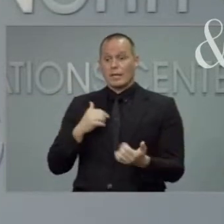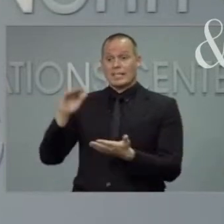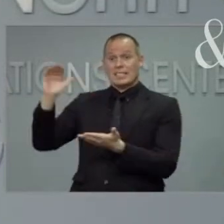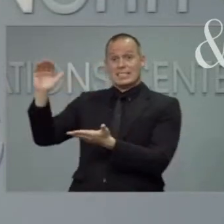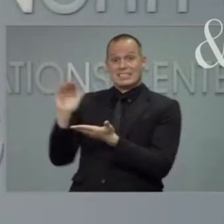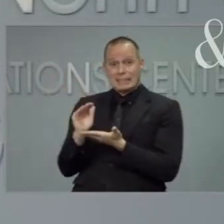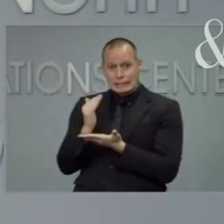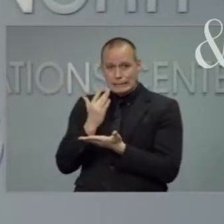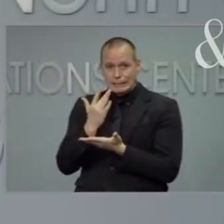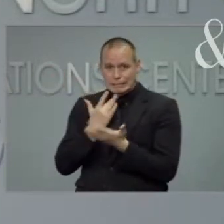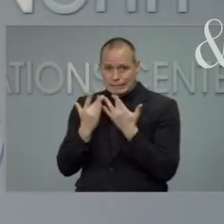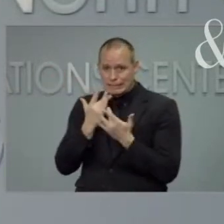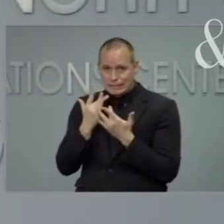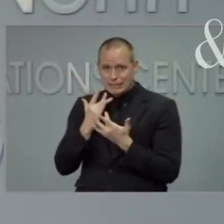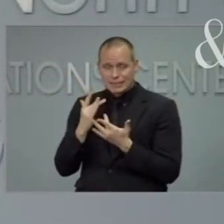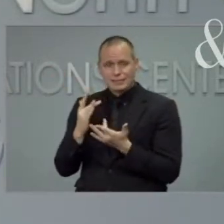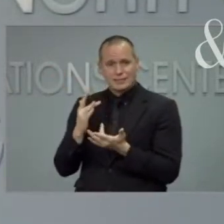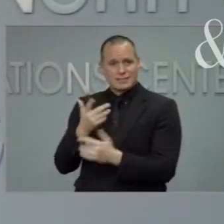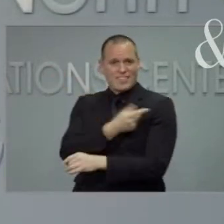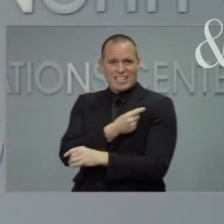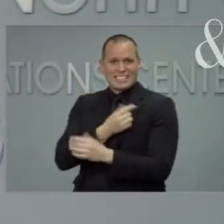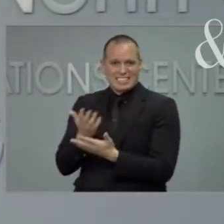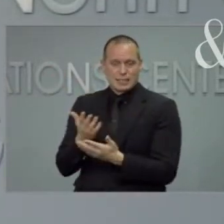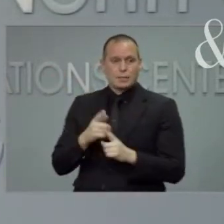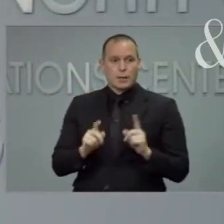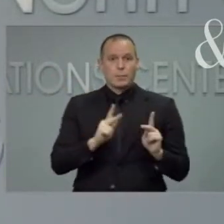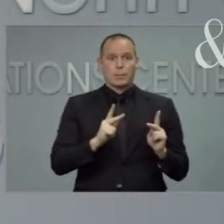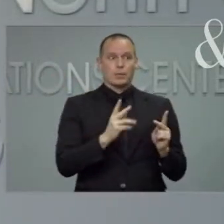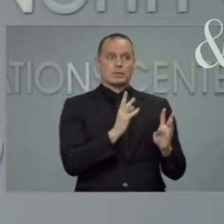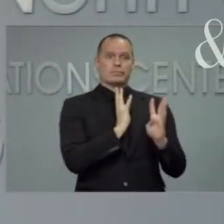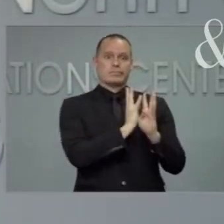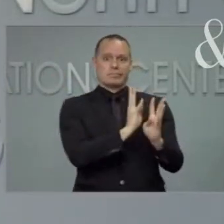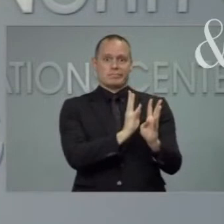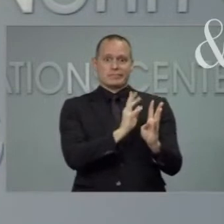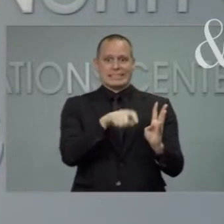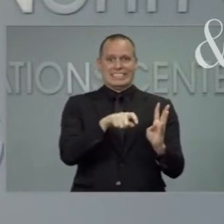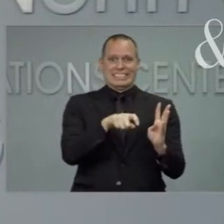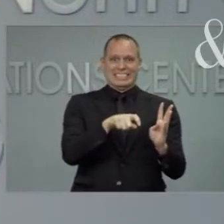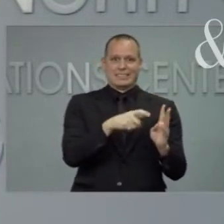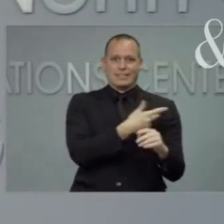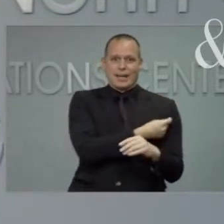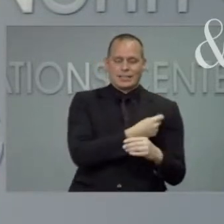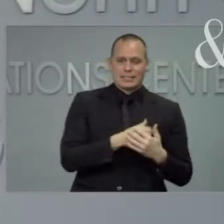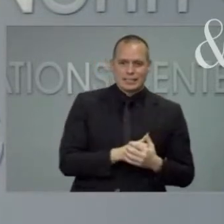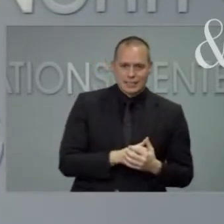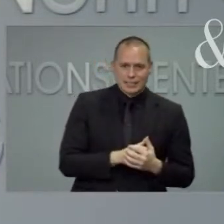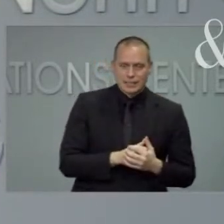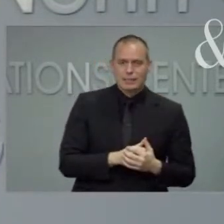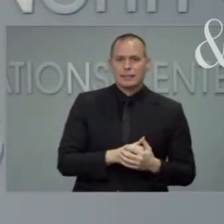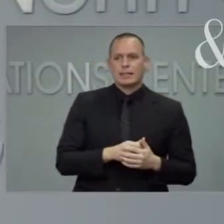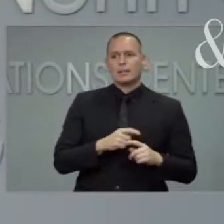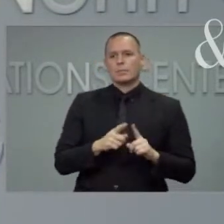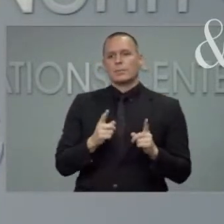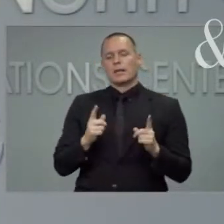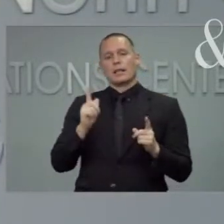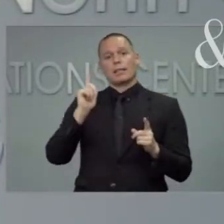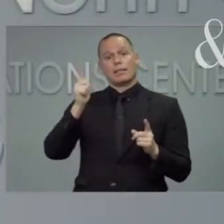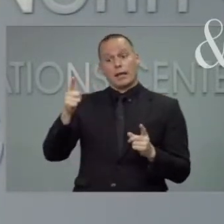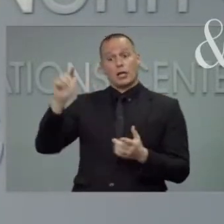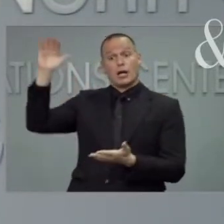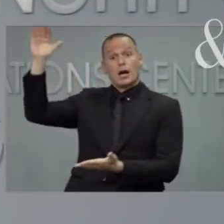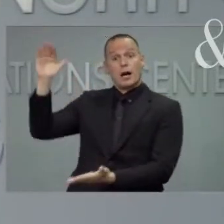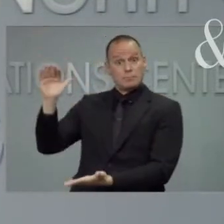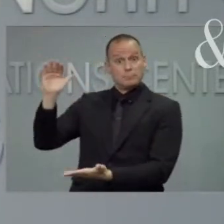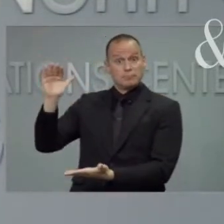supply. But when we do get to the point where we have enough shots for everybody and we're trying to encourage people to get it,